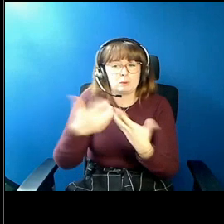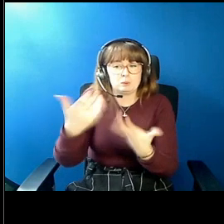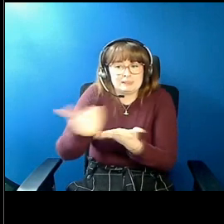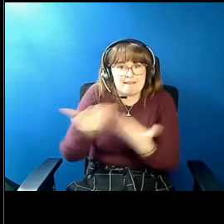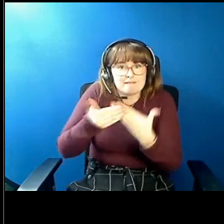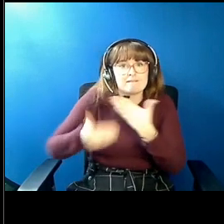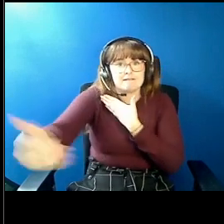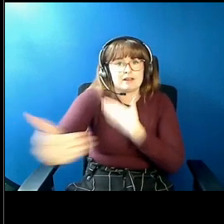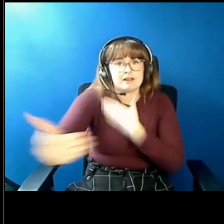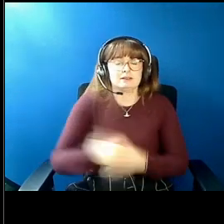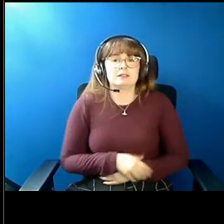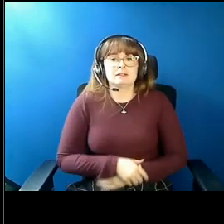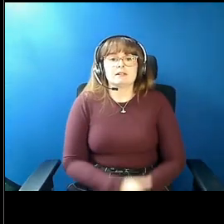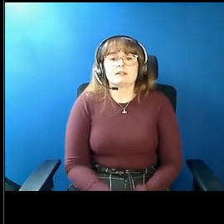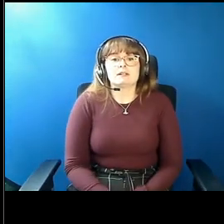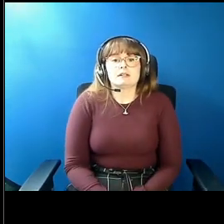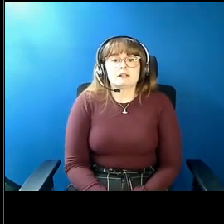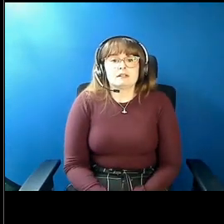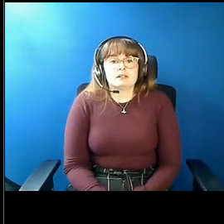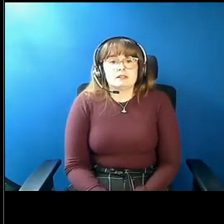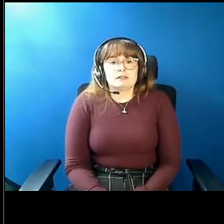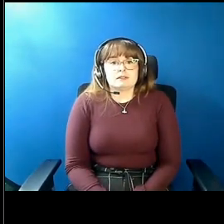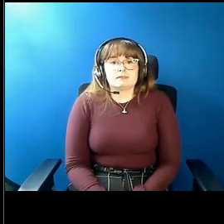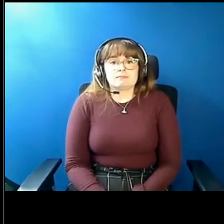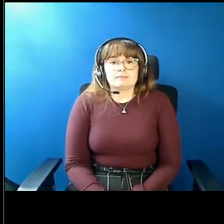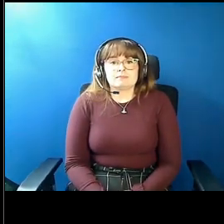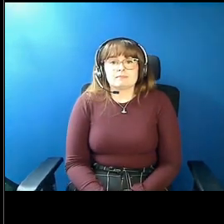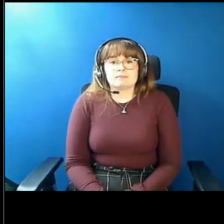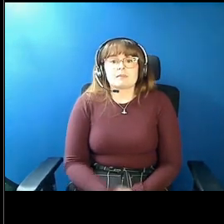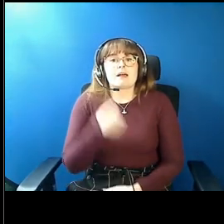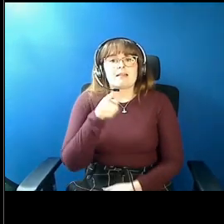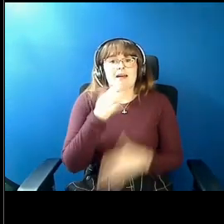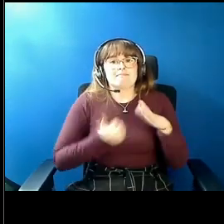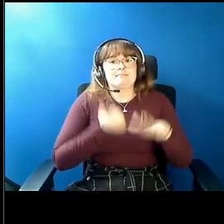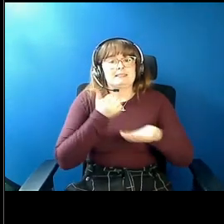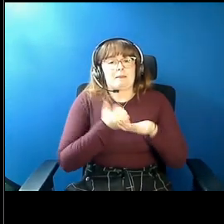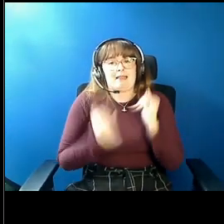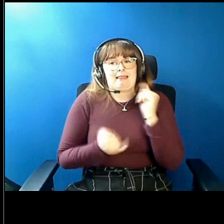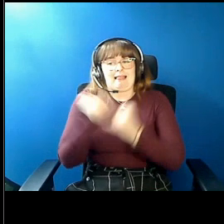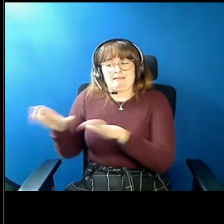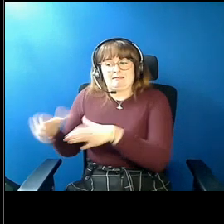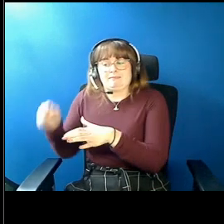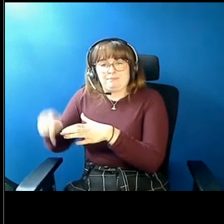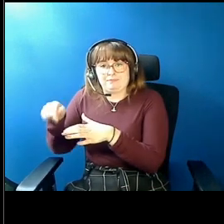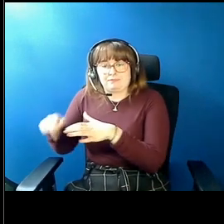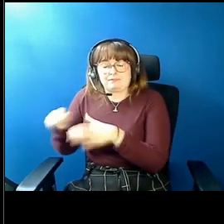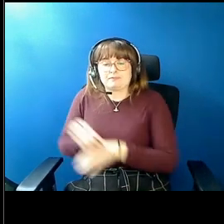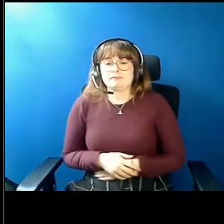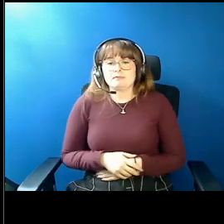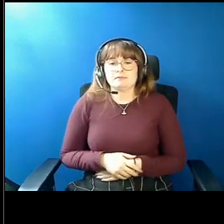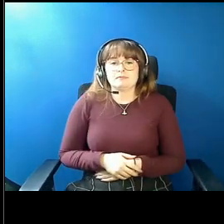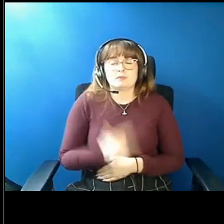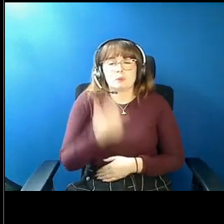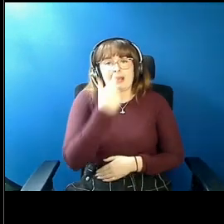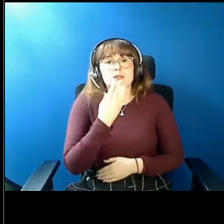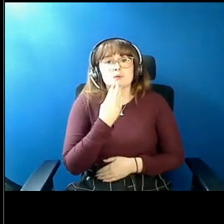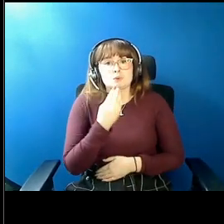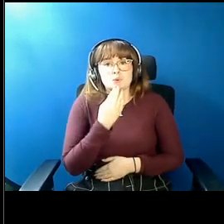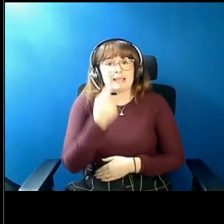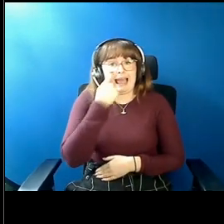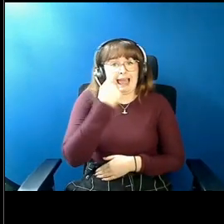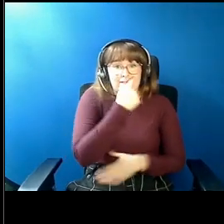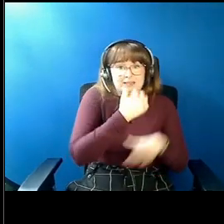goal. This then sets up the 3rd phase. So when at this point, you can use the evidence base as well as the insights